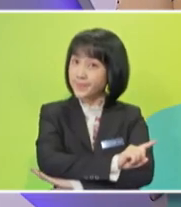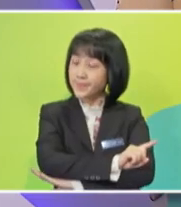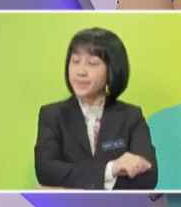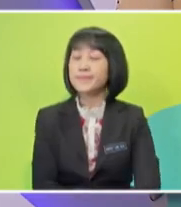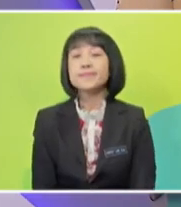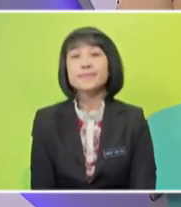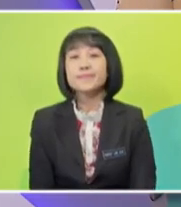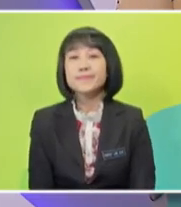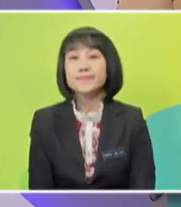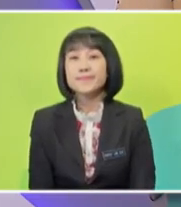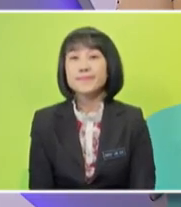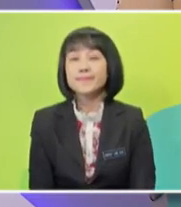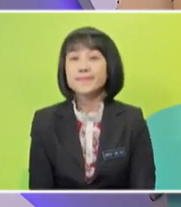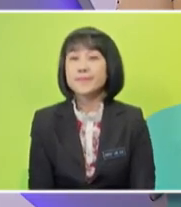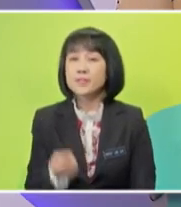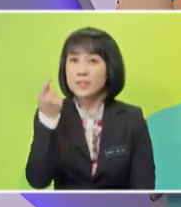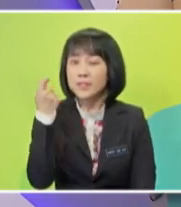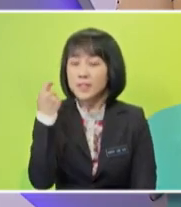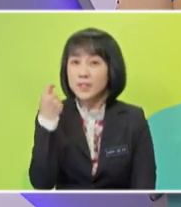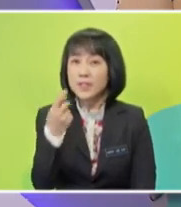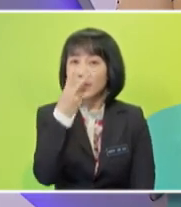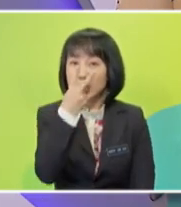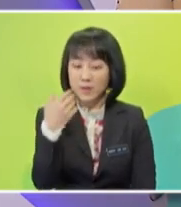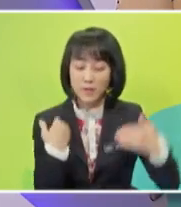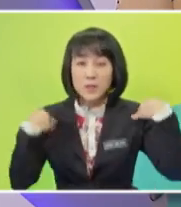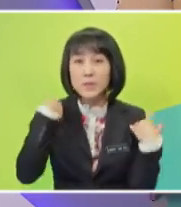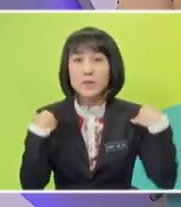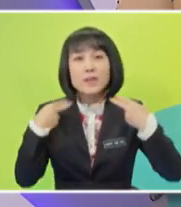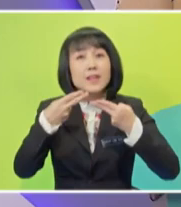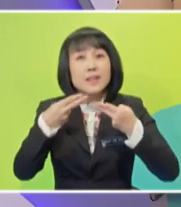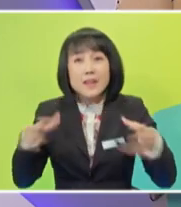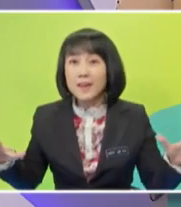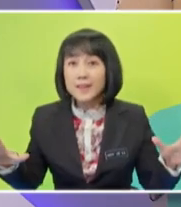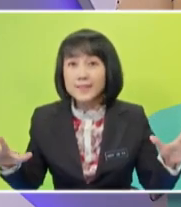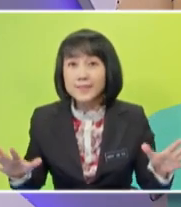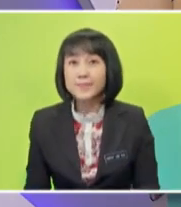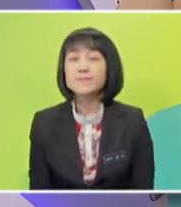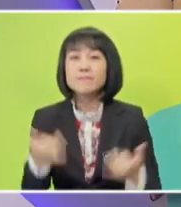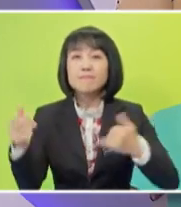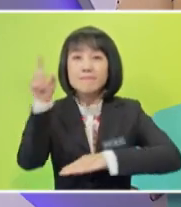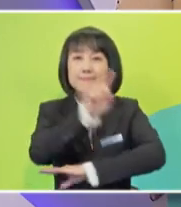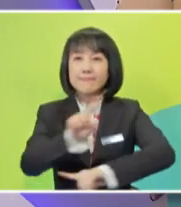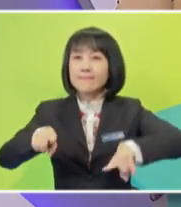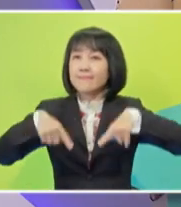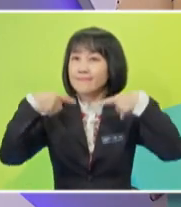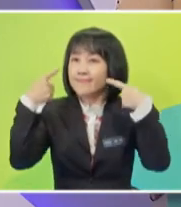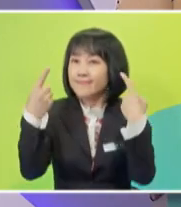you realize just now, the animals are missing. So for today, we're actually going to go on